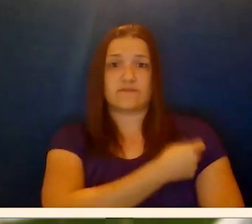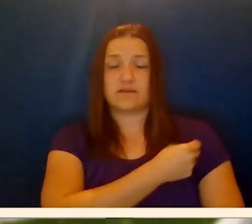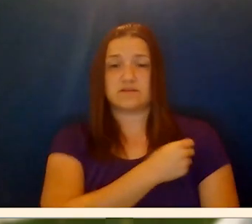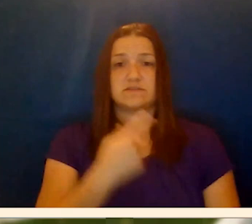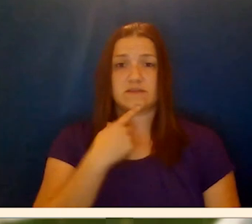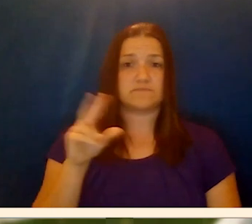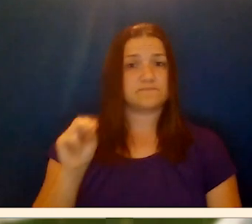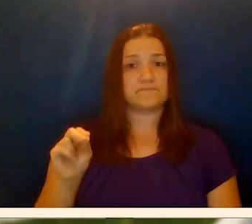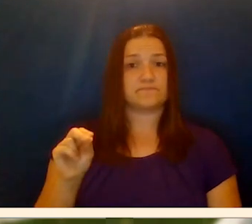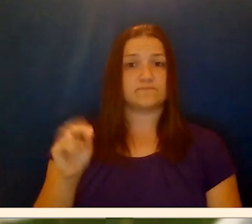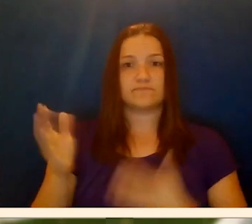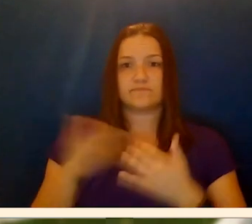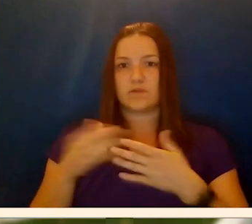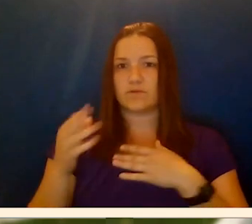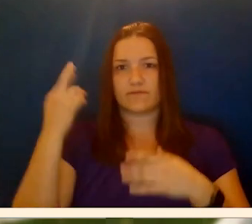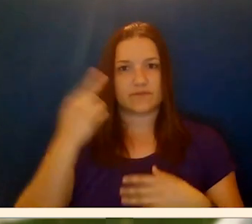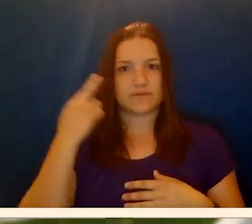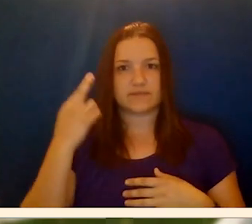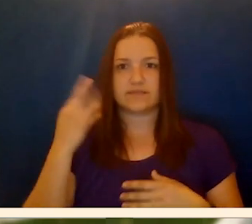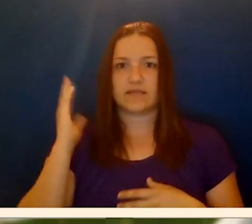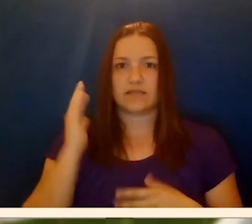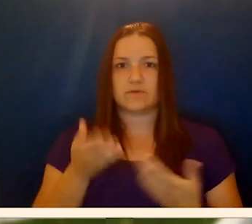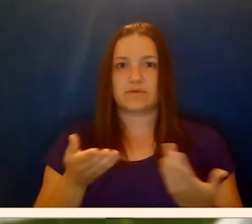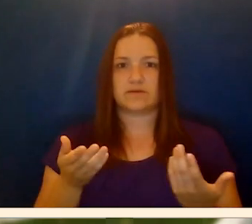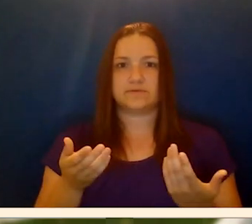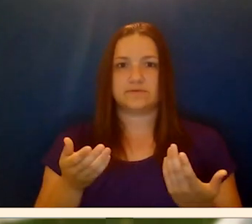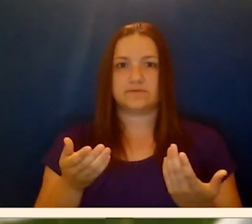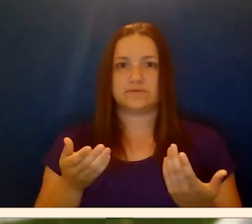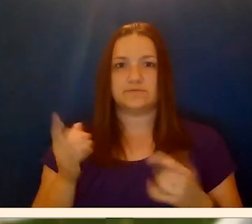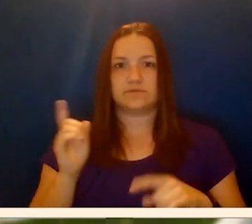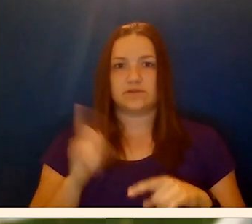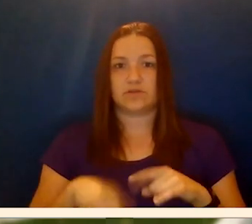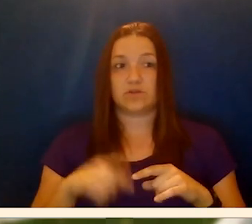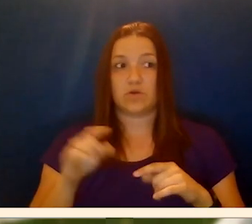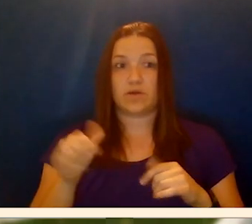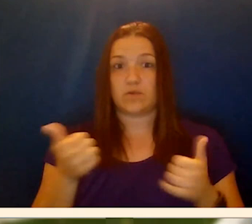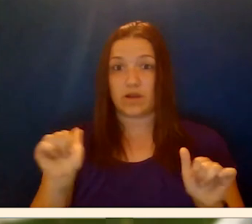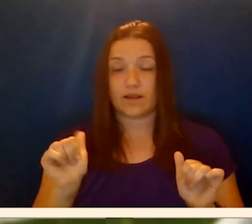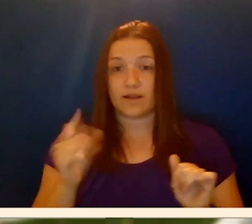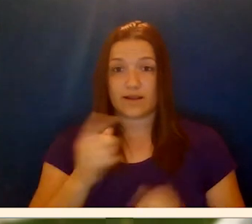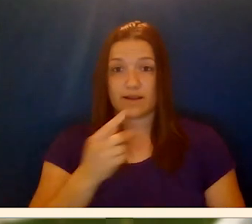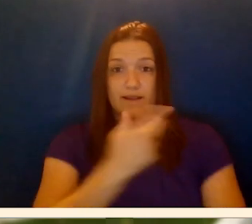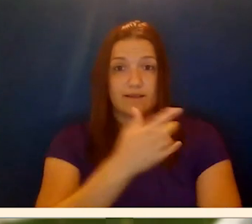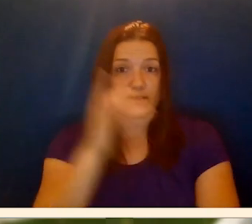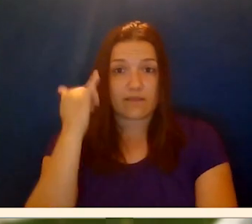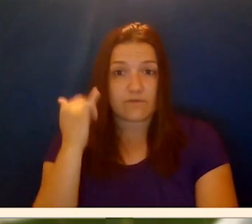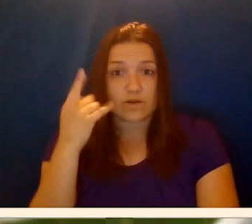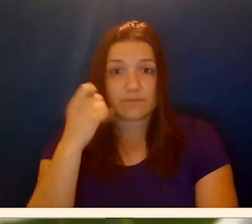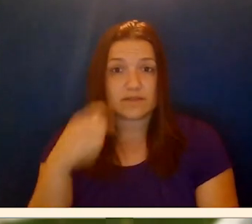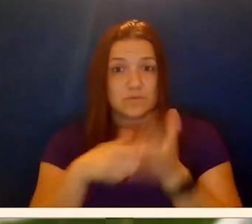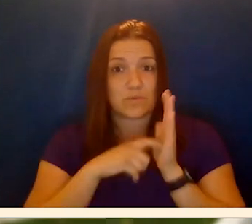vaccinated for various reasons, and that they couldn't go really anywhere else in California because it was being